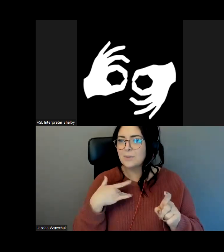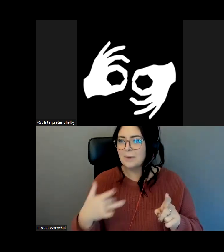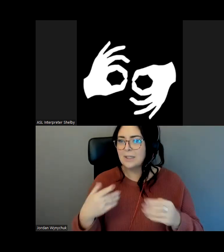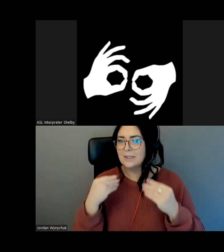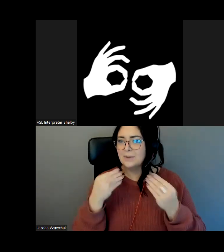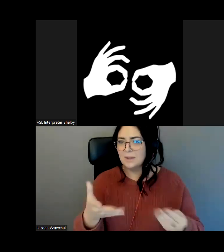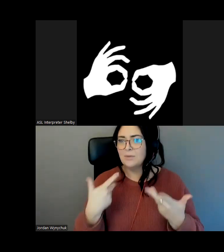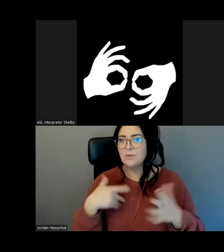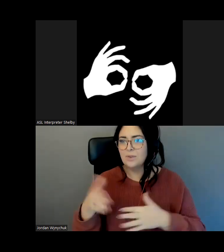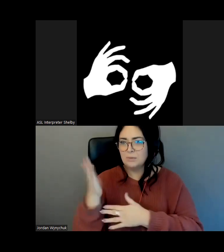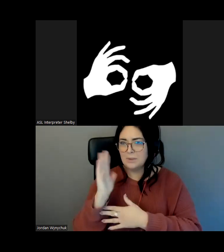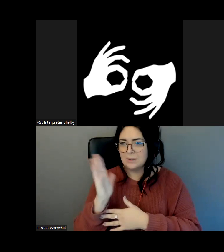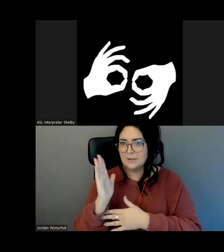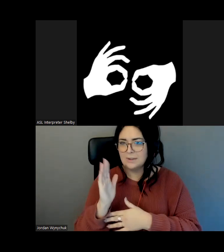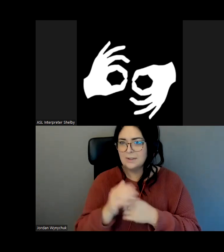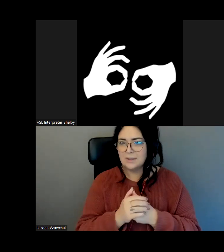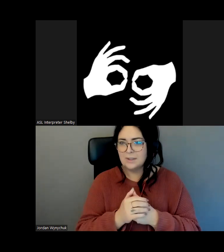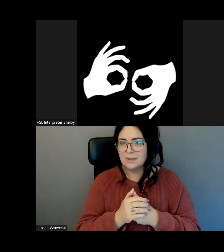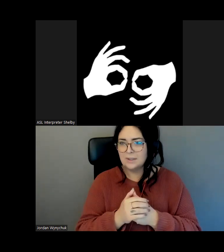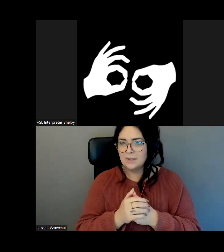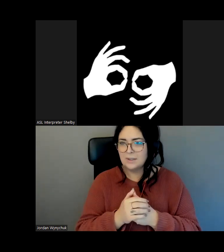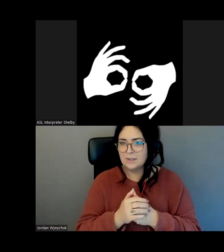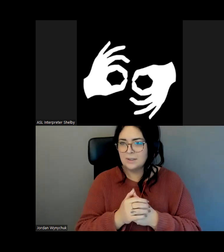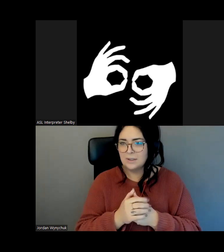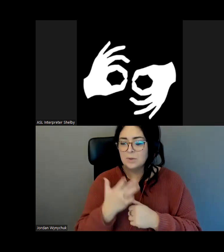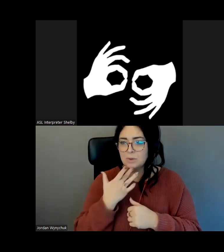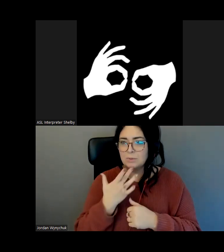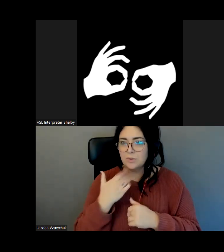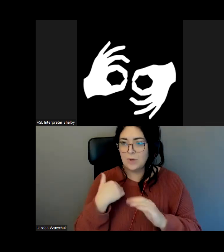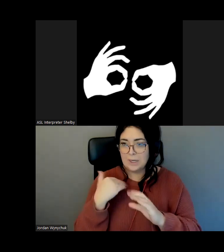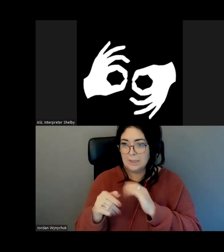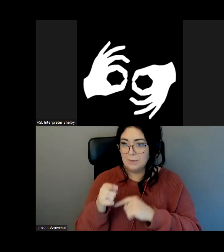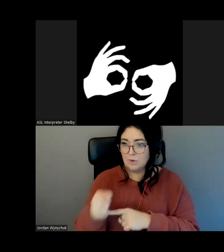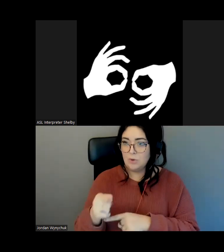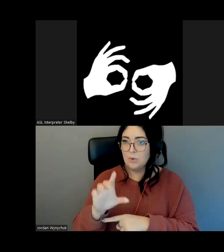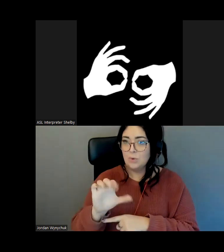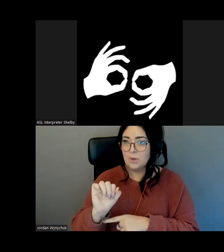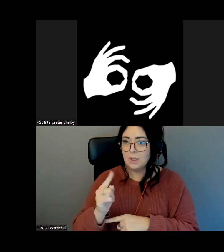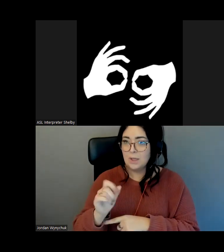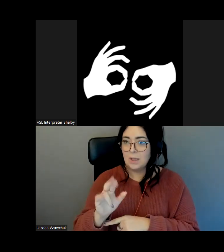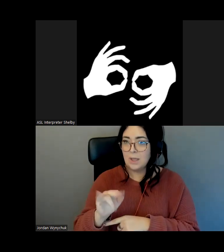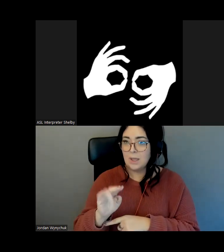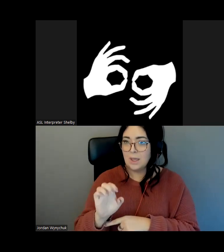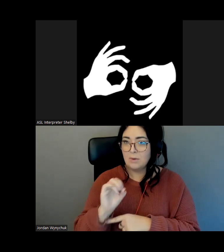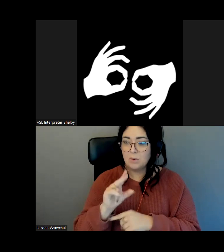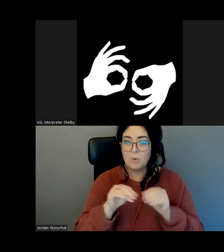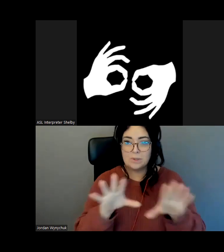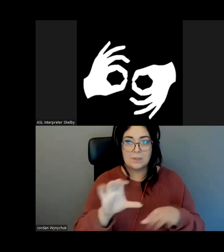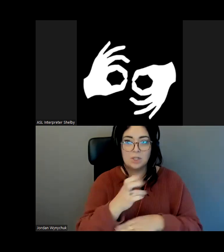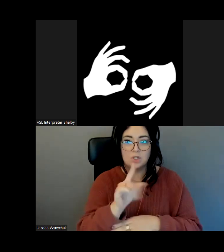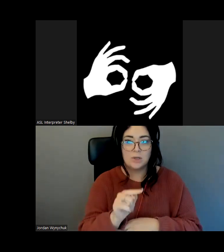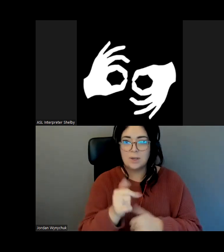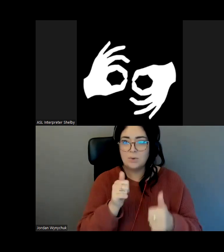our presentations. Would you prefer that I send it to you, Catherine, by email, or I could send it in the chat,